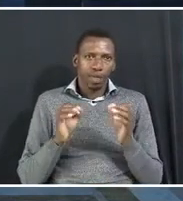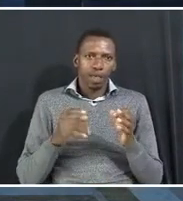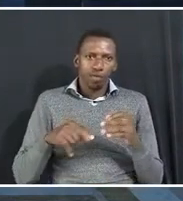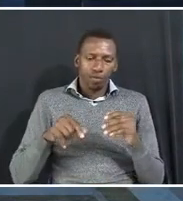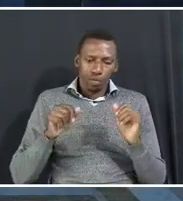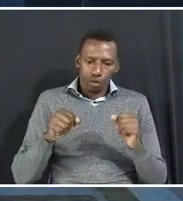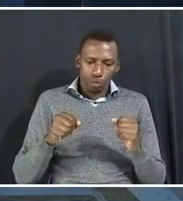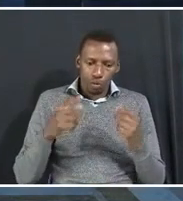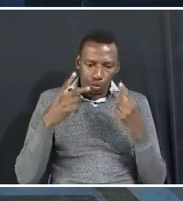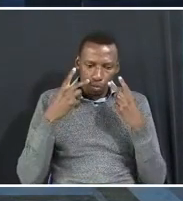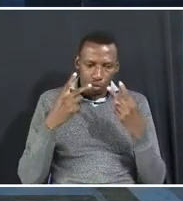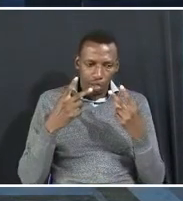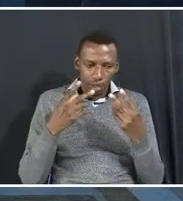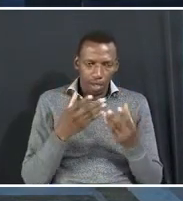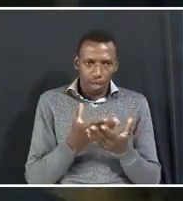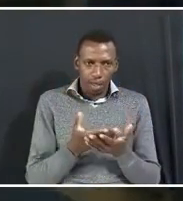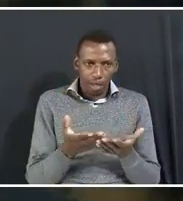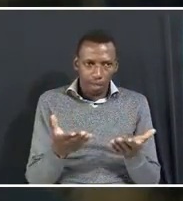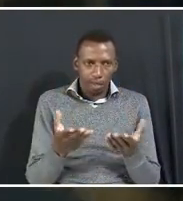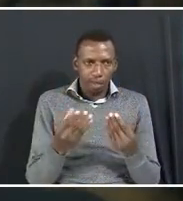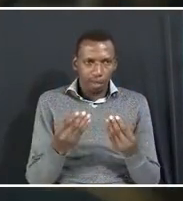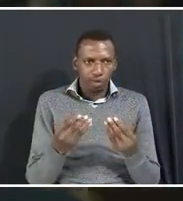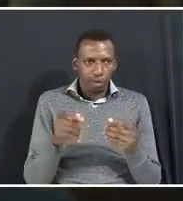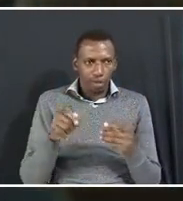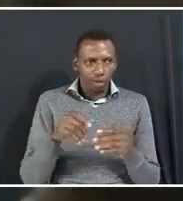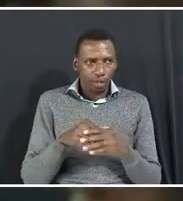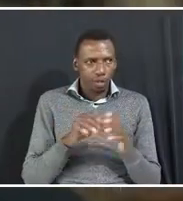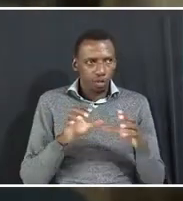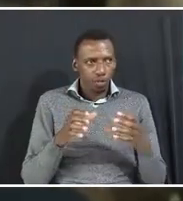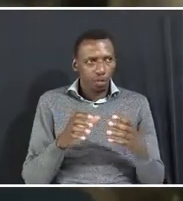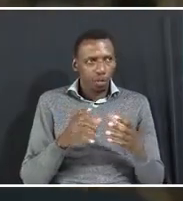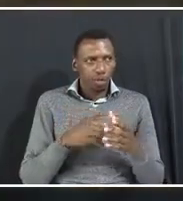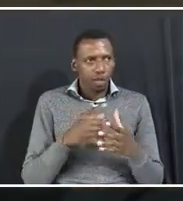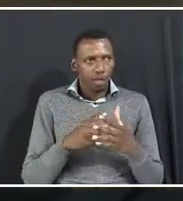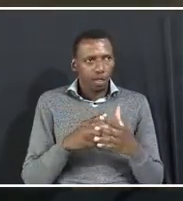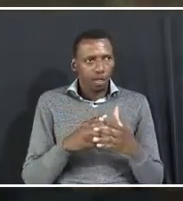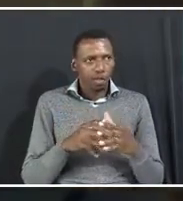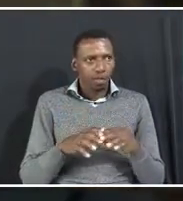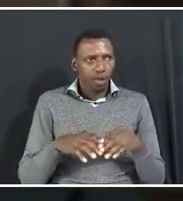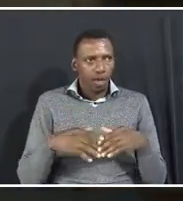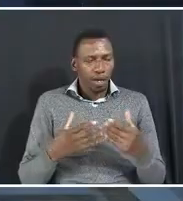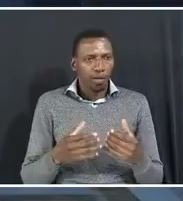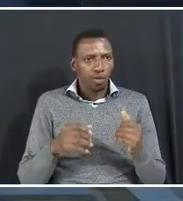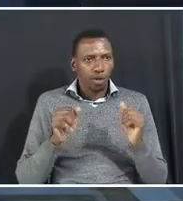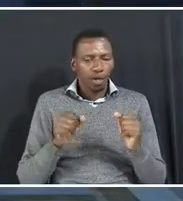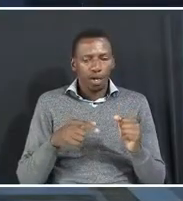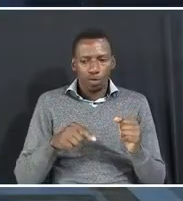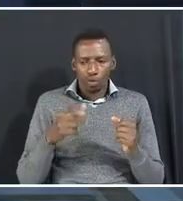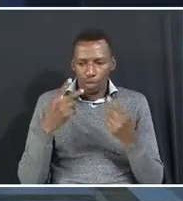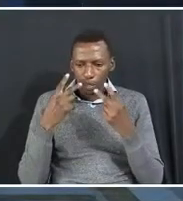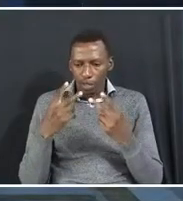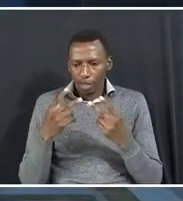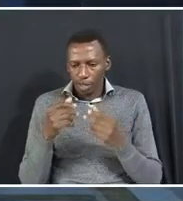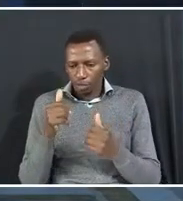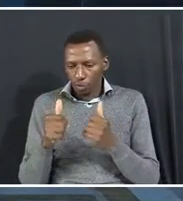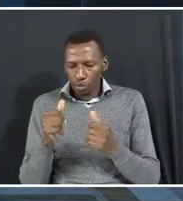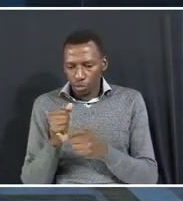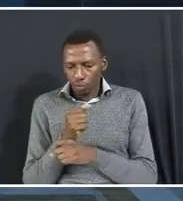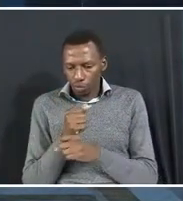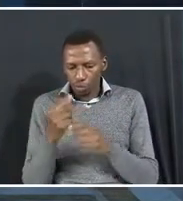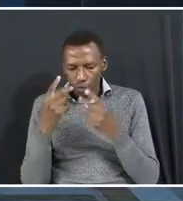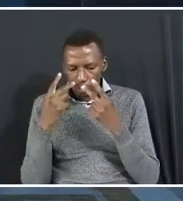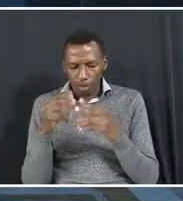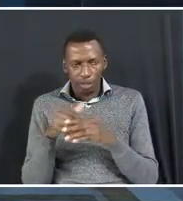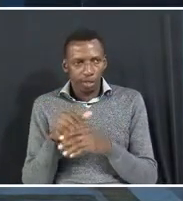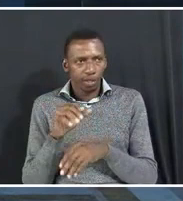identify these visible needs in the community, then how are we able to identify the invisible more so in the church?